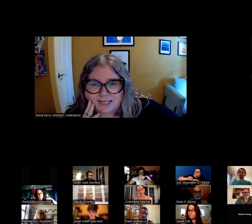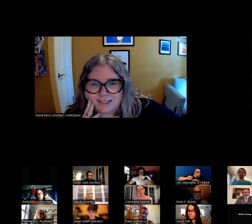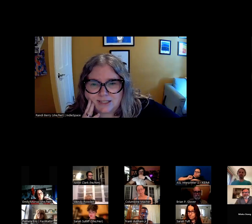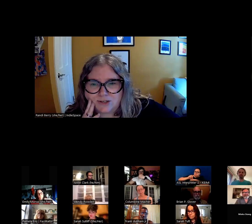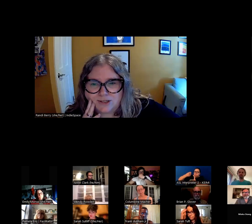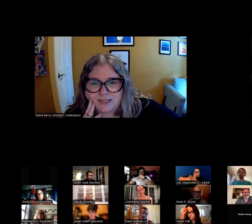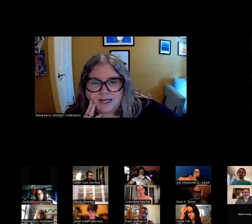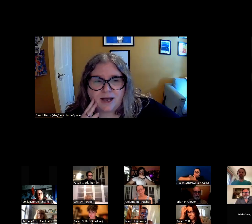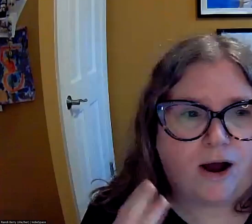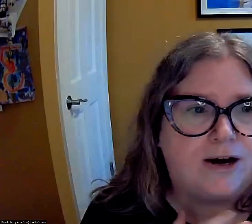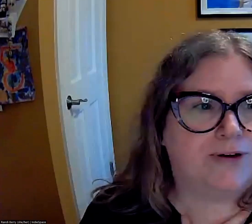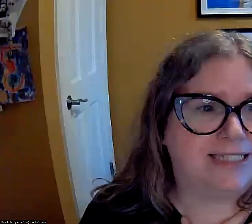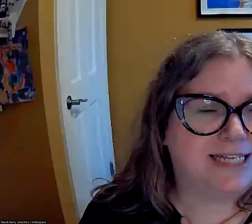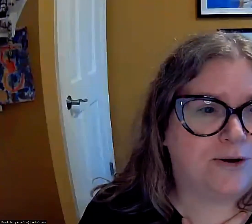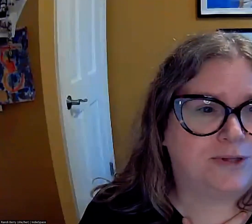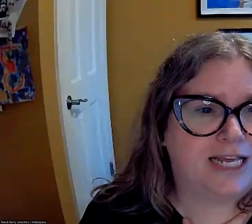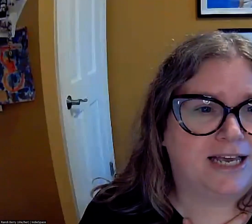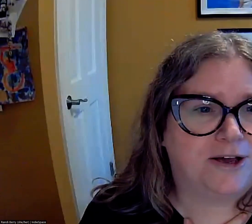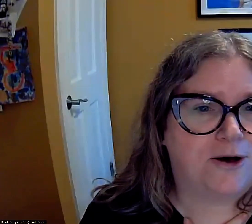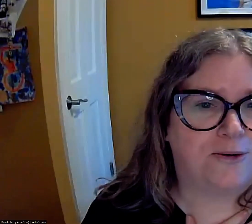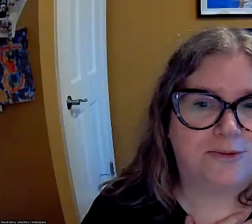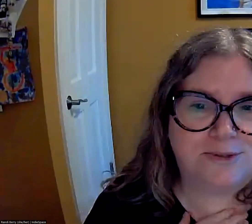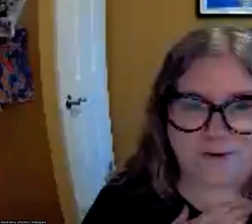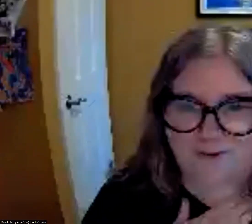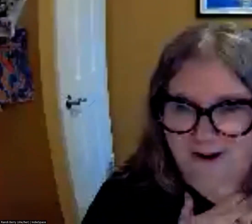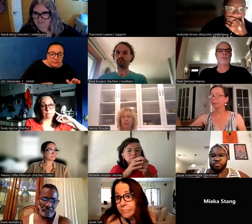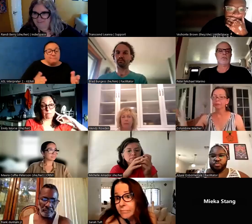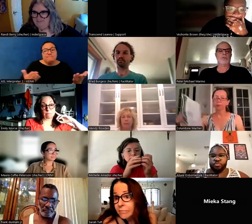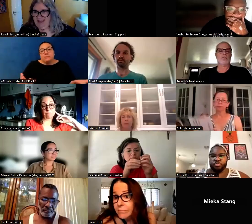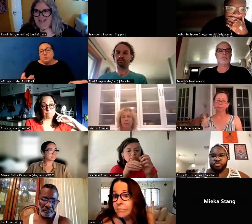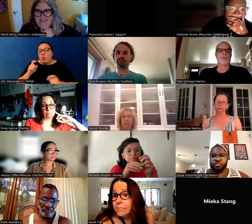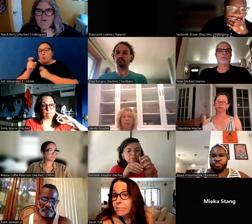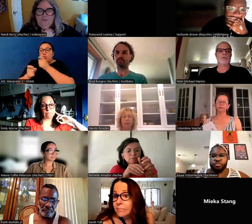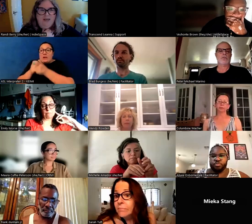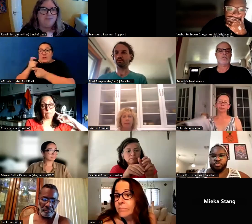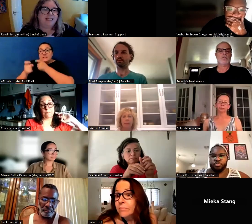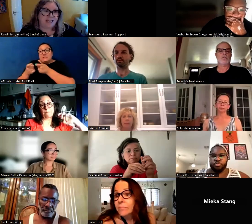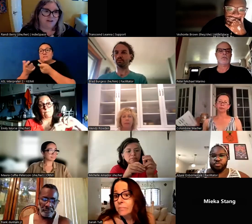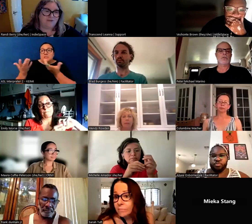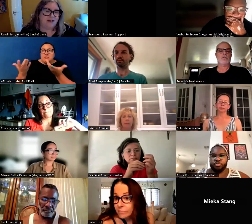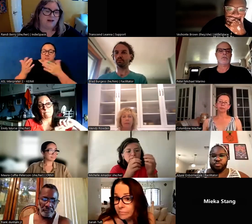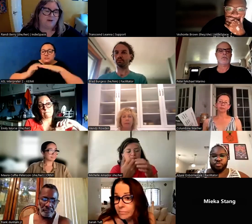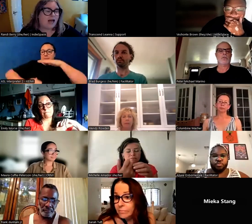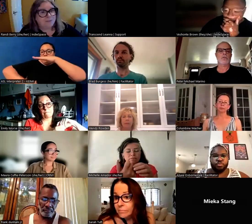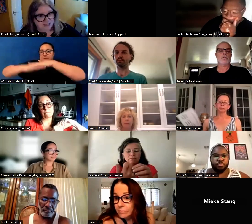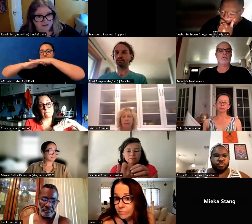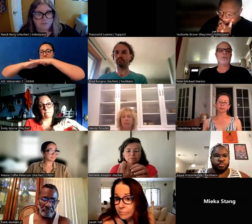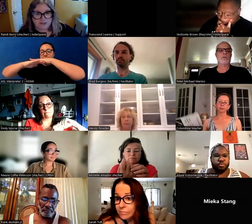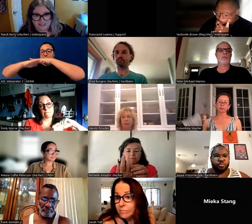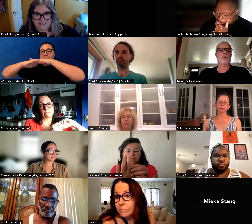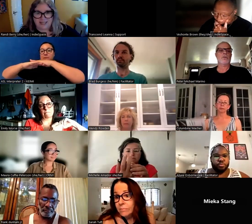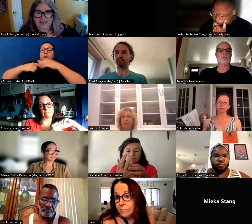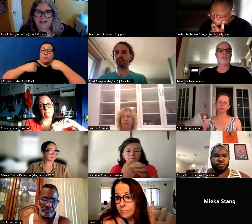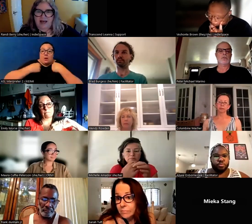as housing is concerned, our grants can only go so far. So we believe, I